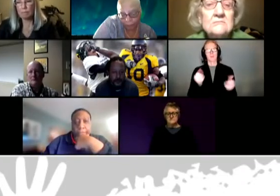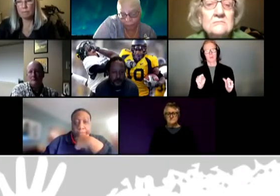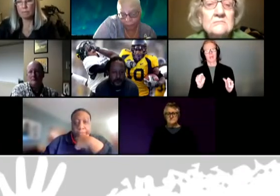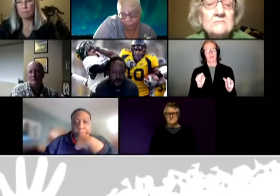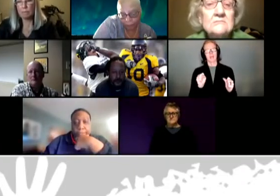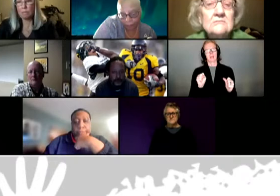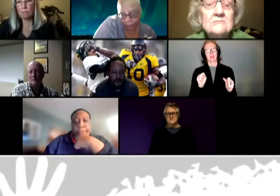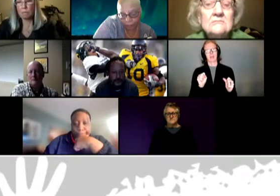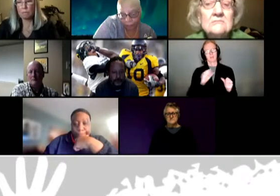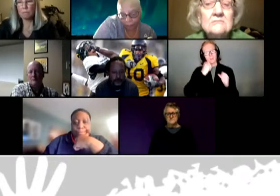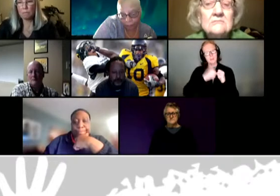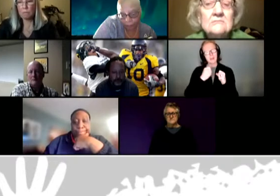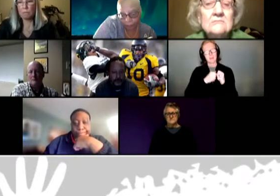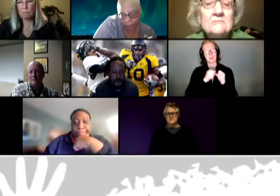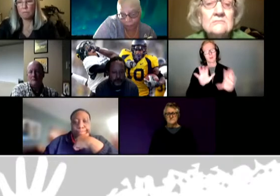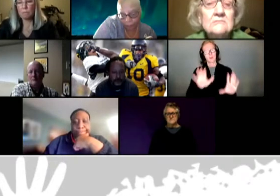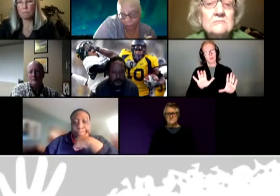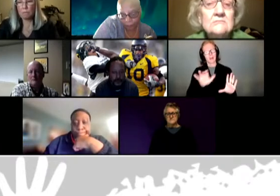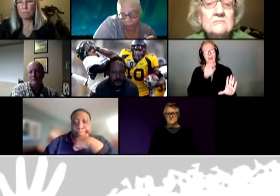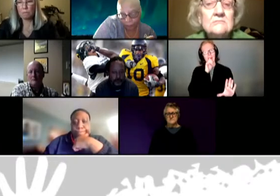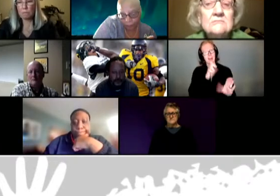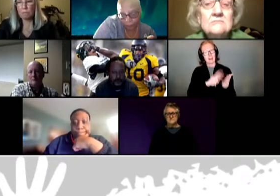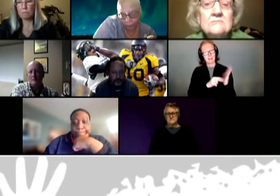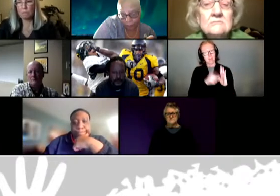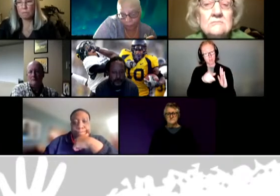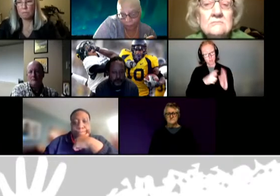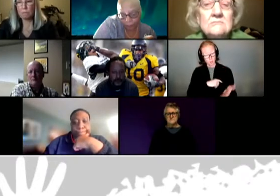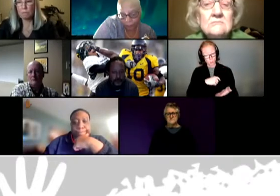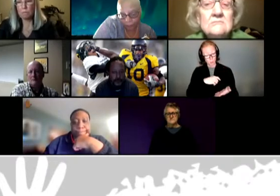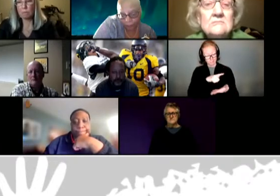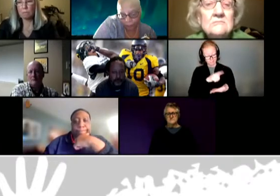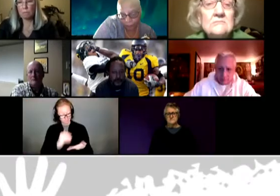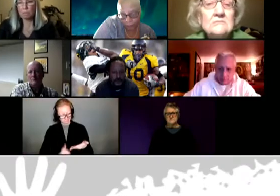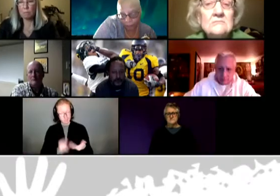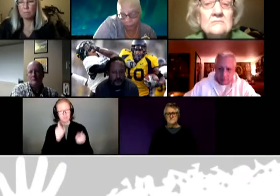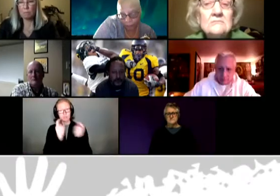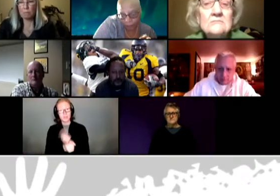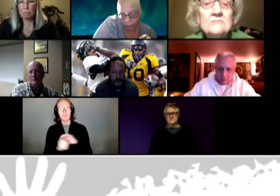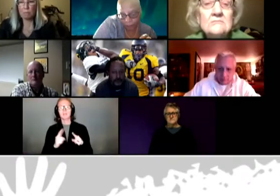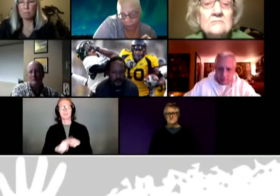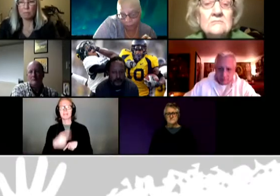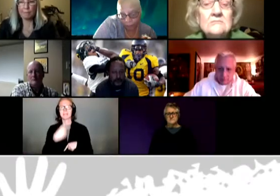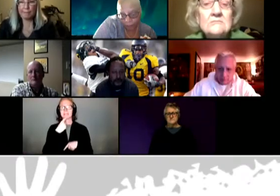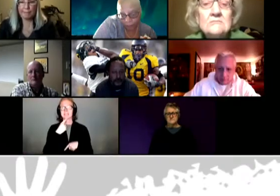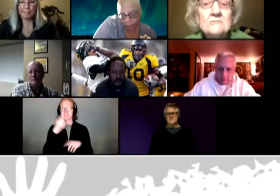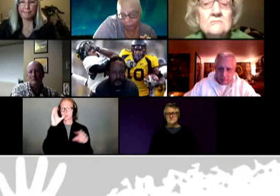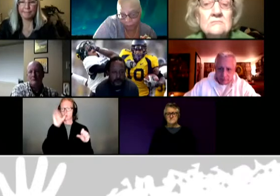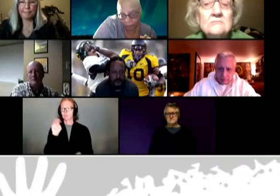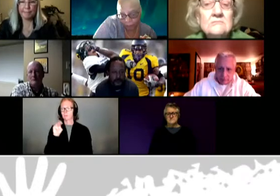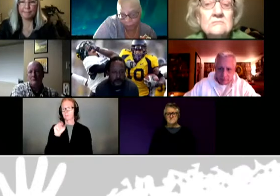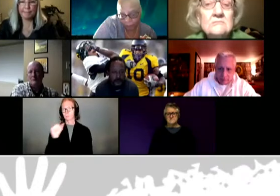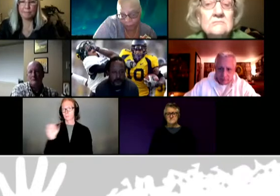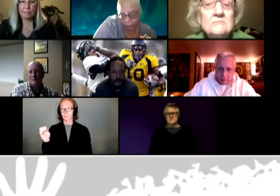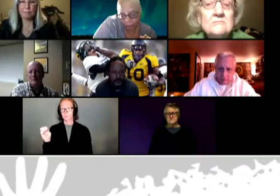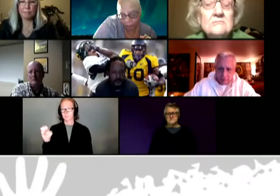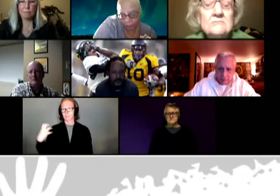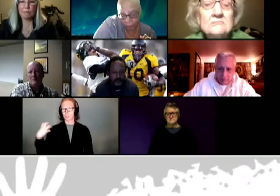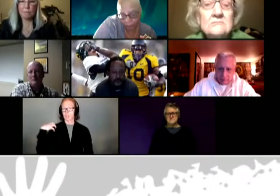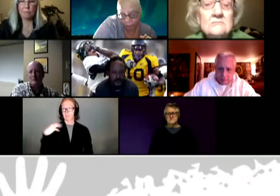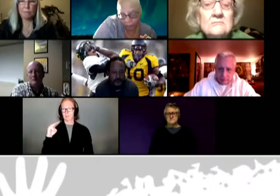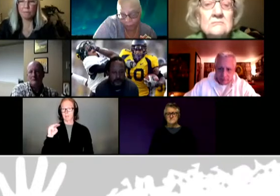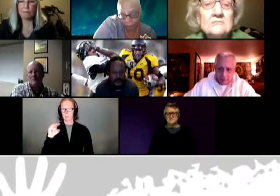grounded in that. I'm not saying necessarily that your letter has to change anything. It mentioned that the Chief Moose had to face challenges. I'm not sure